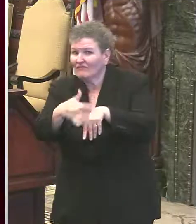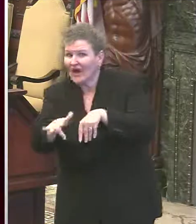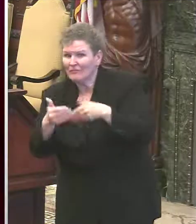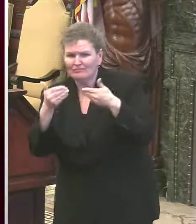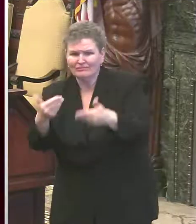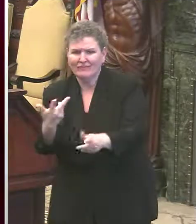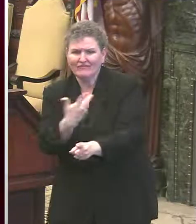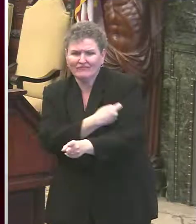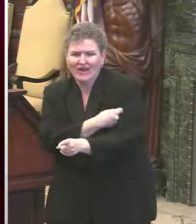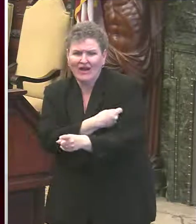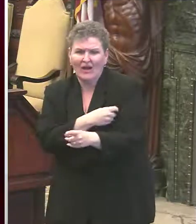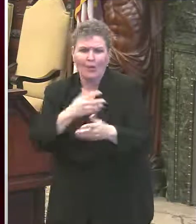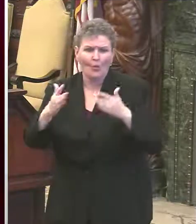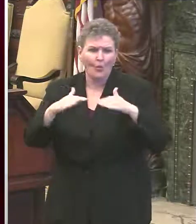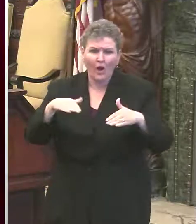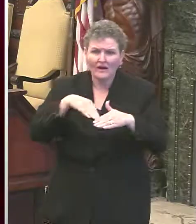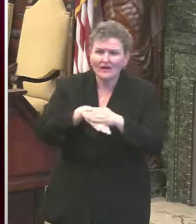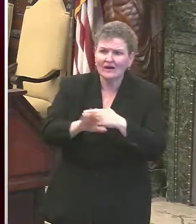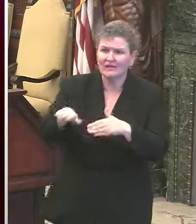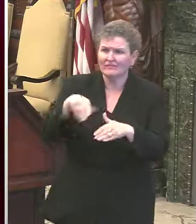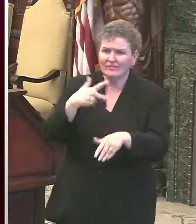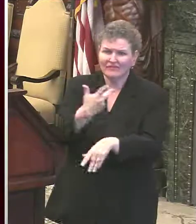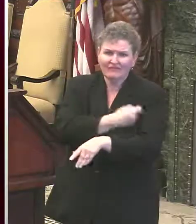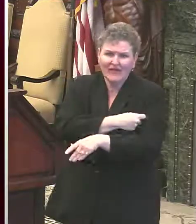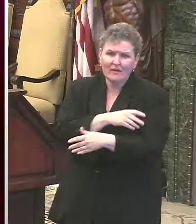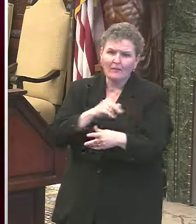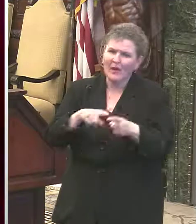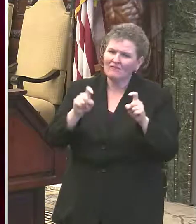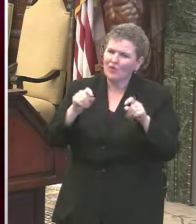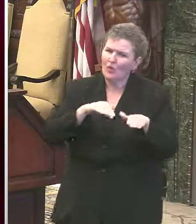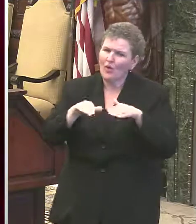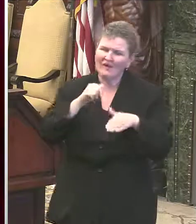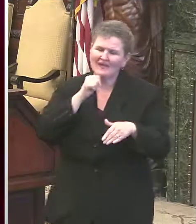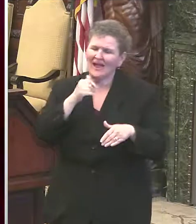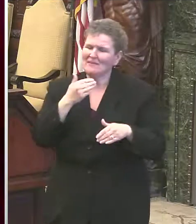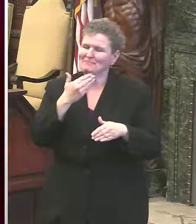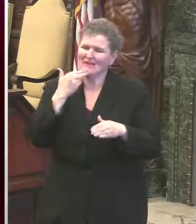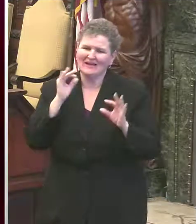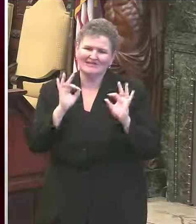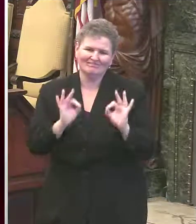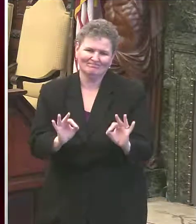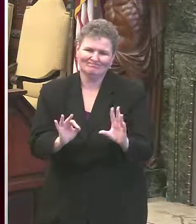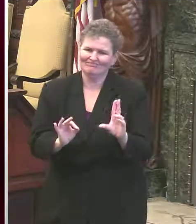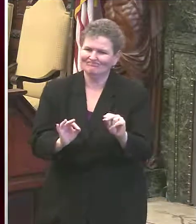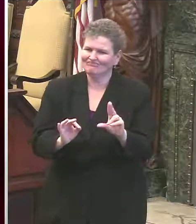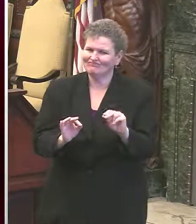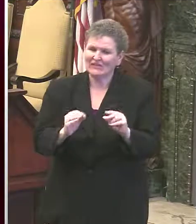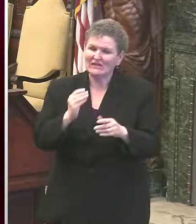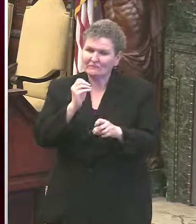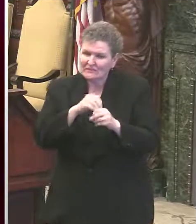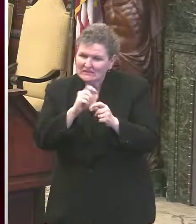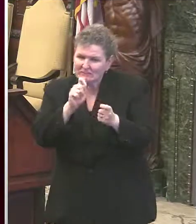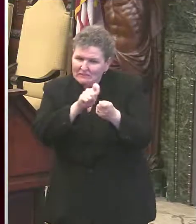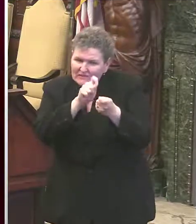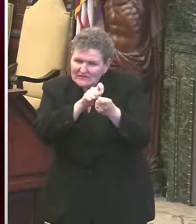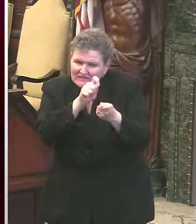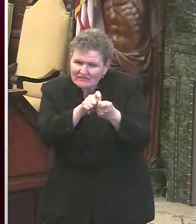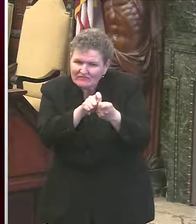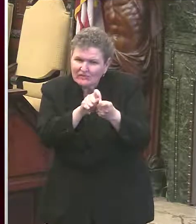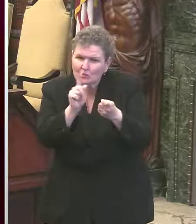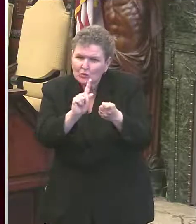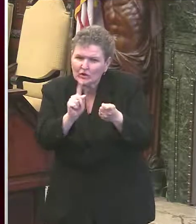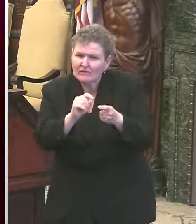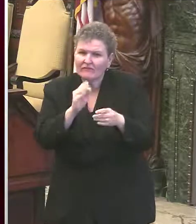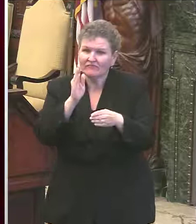in. Now, let me talk about the convention center clinic specifically. Yesterday, that operation finished up